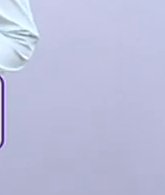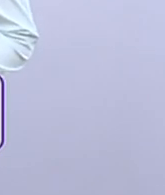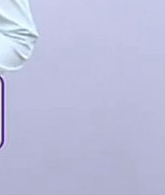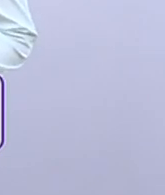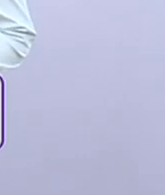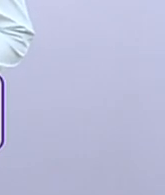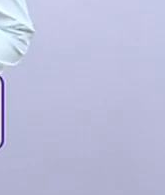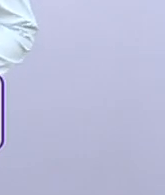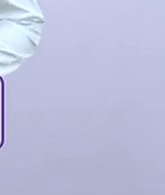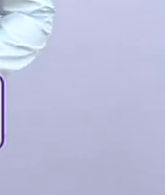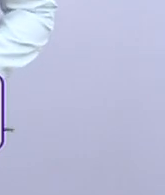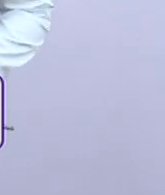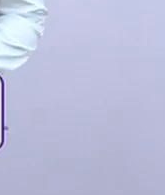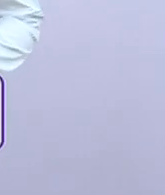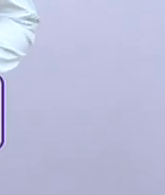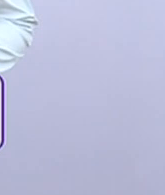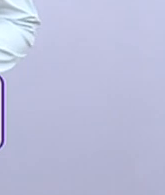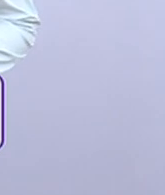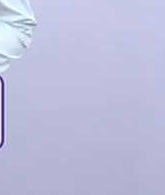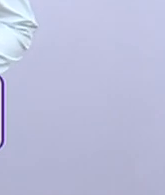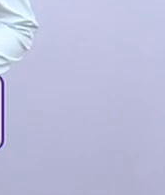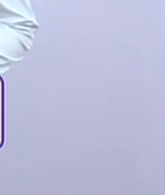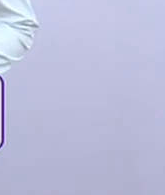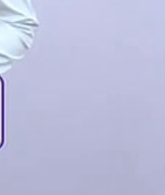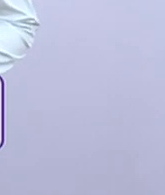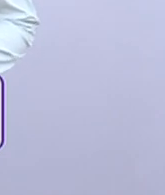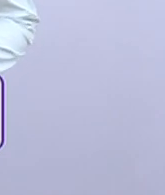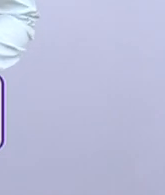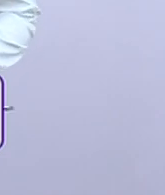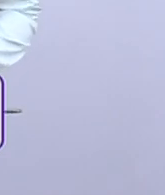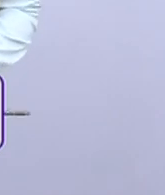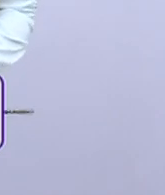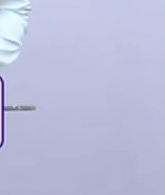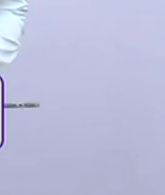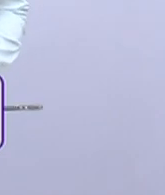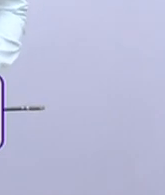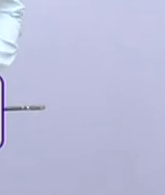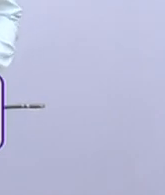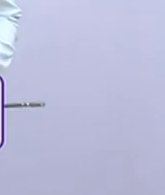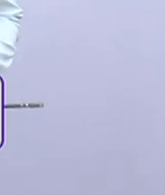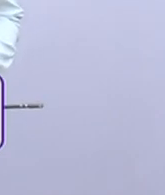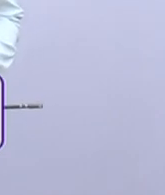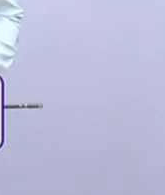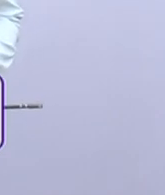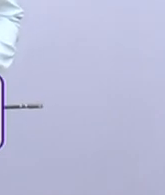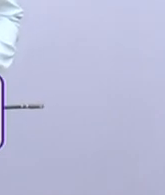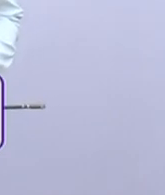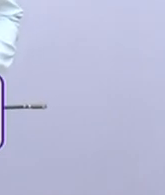Next one. What are Asel and Sanjar doing?